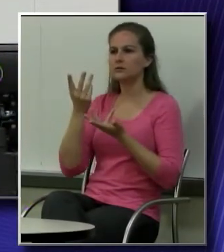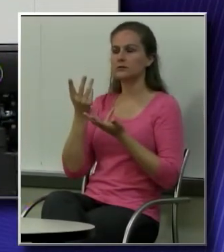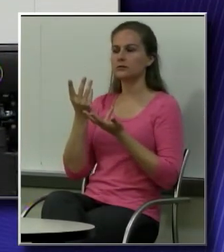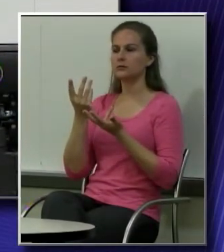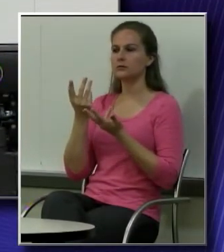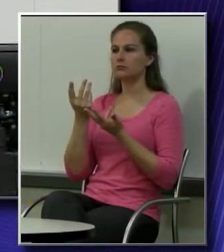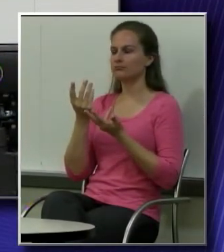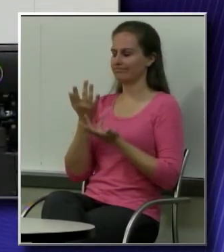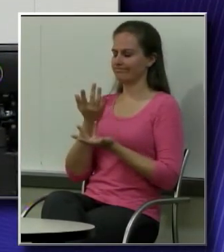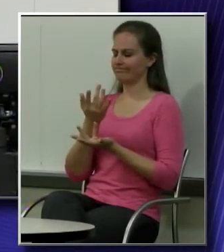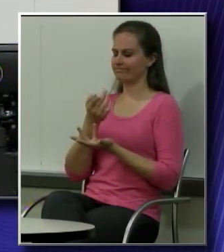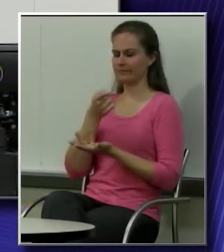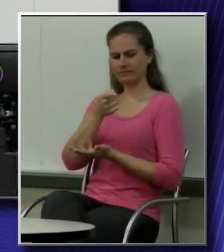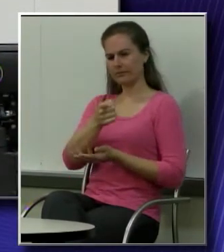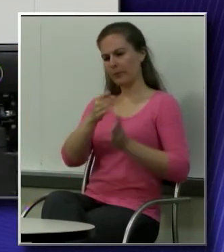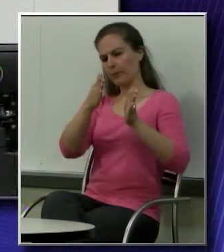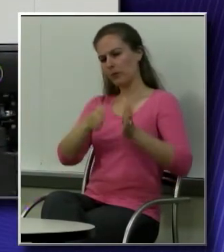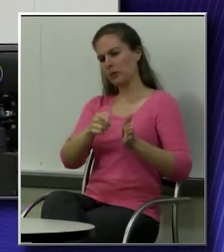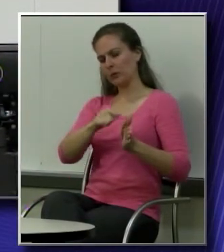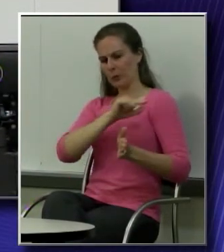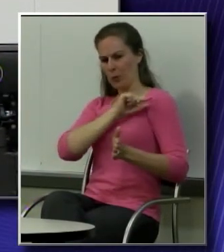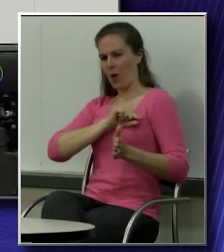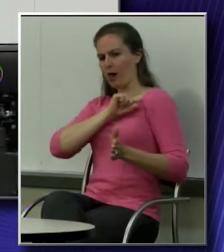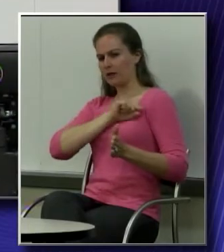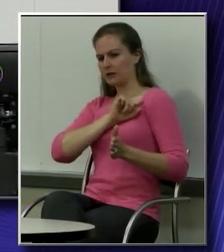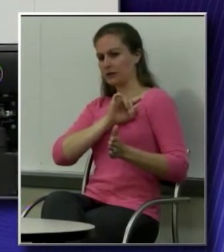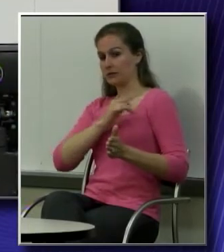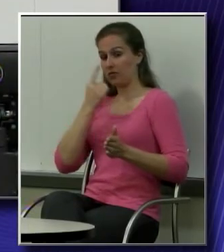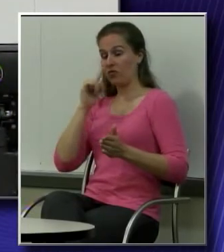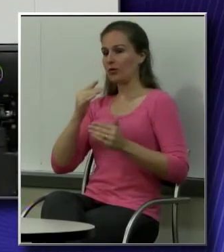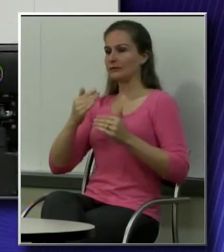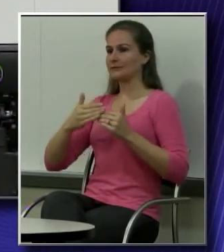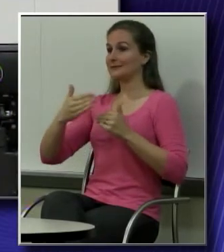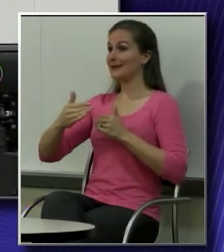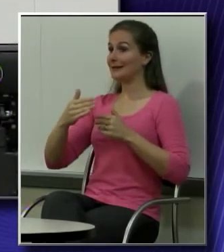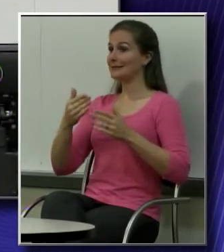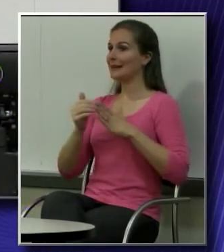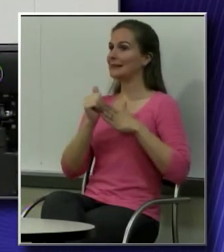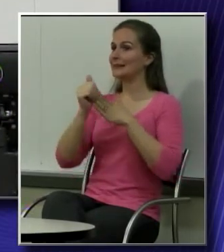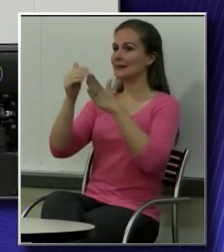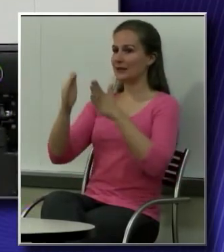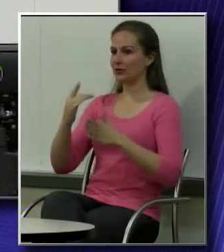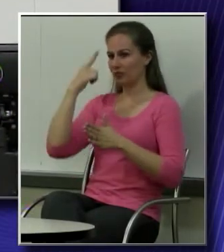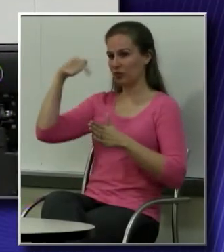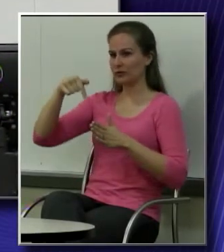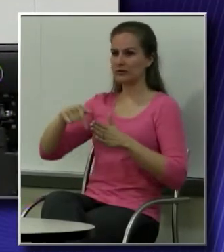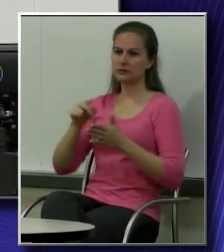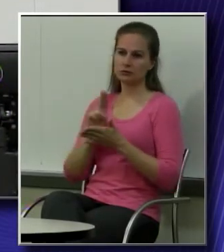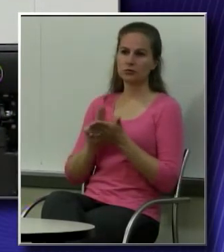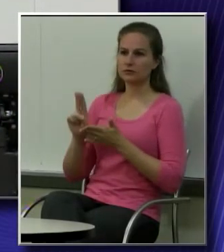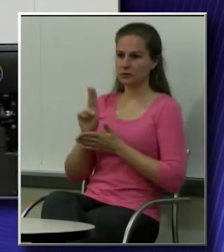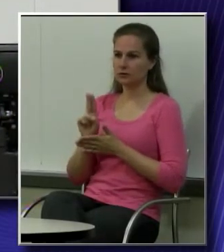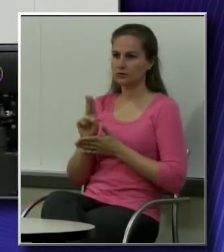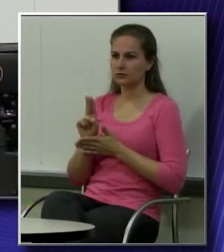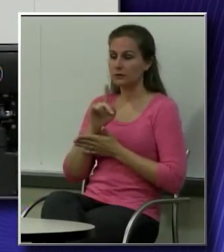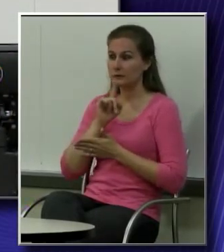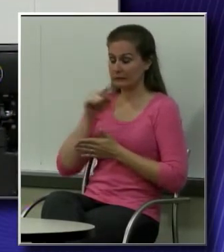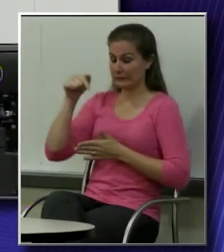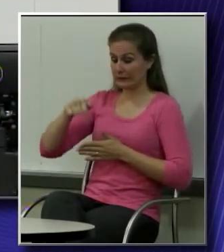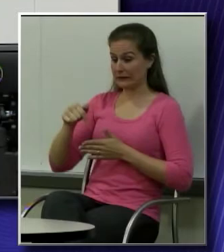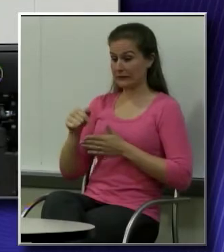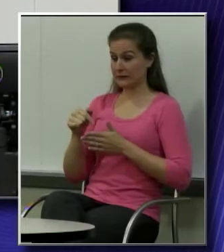about the qualities necessary for the success of the next leader of our system, and this session is being